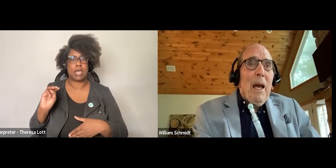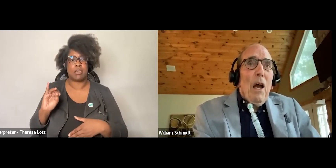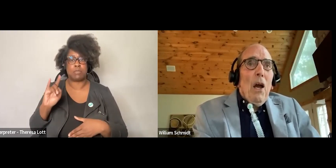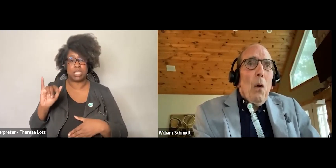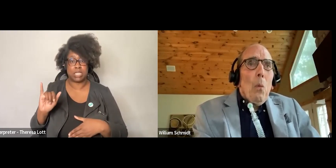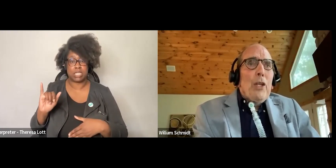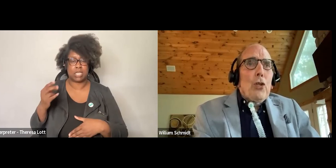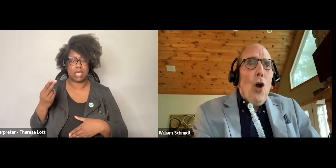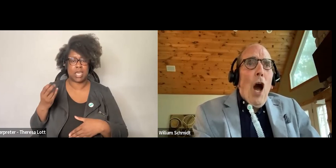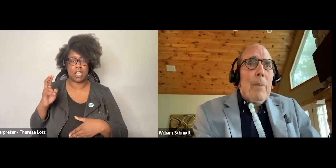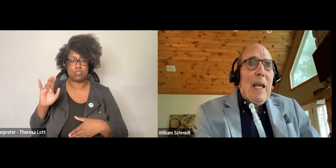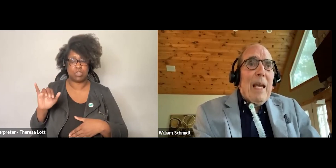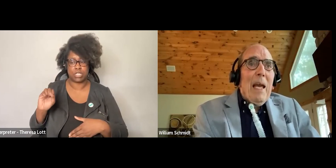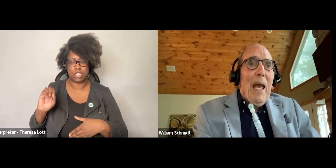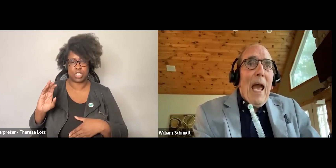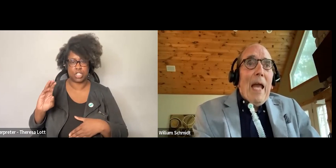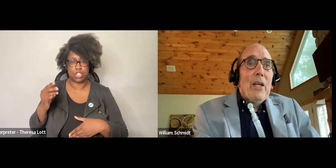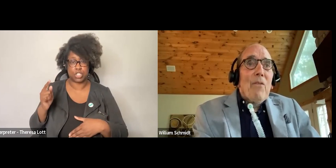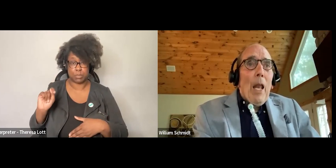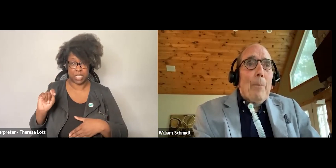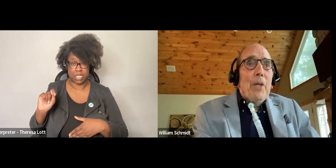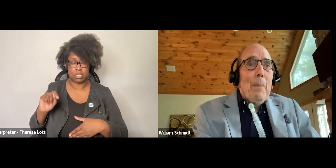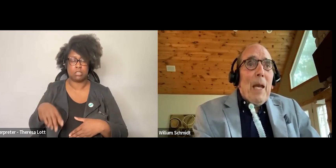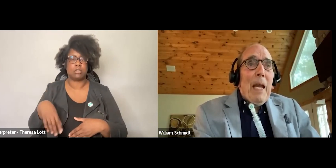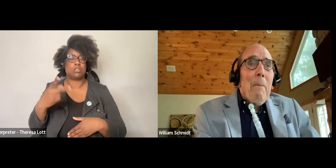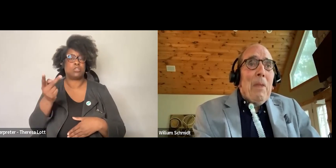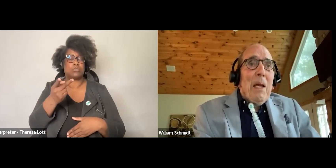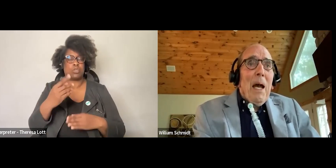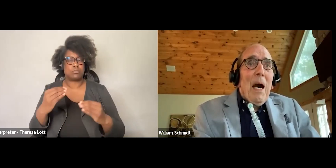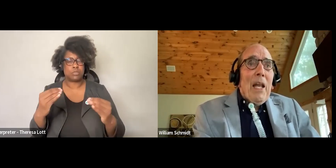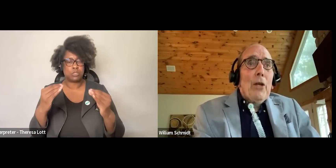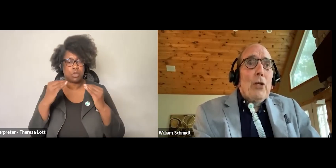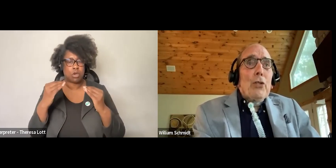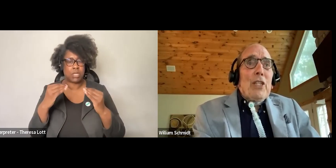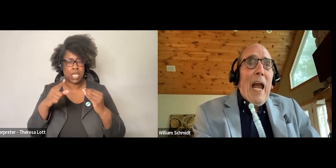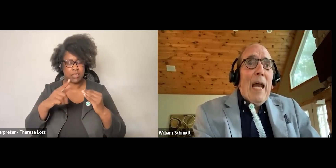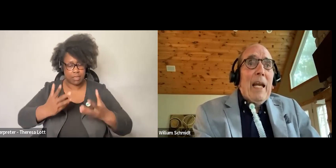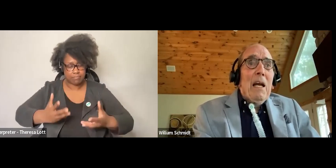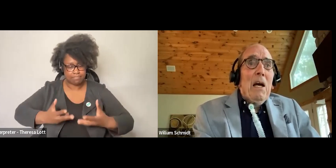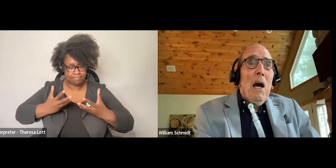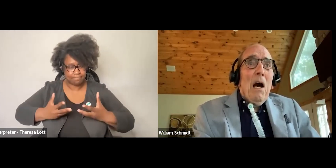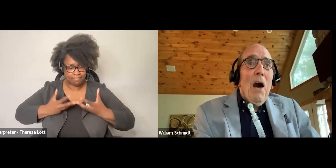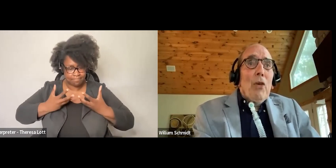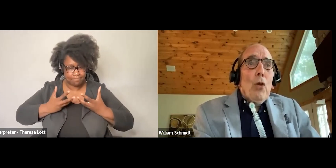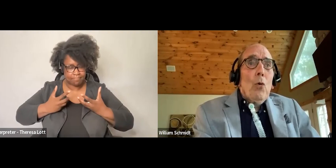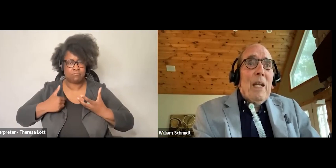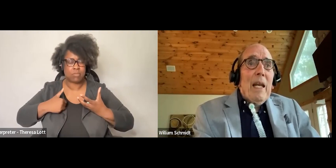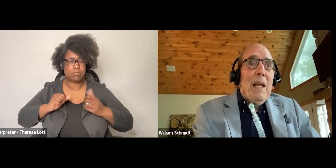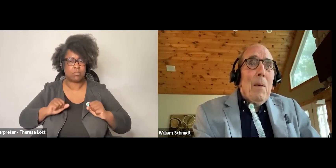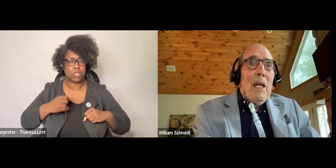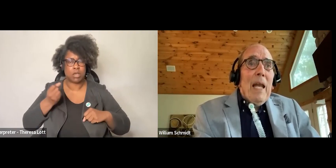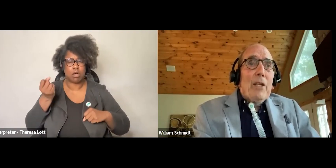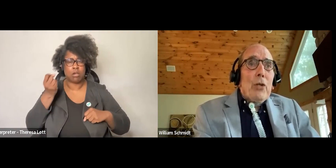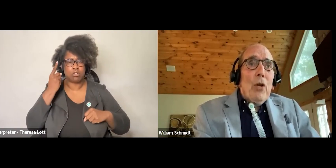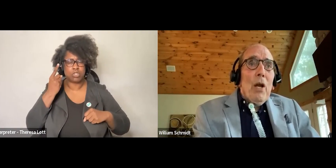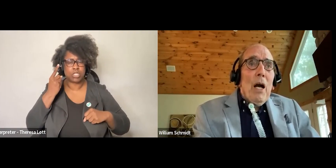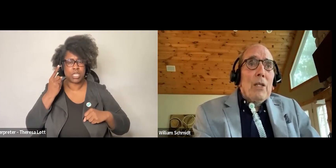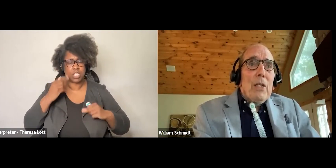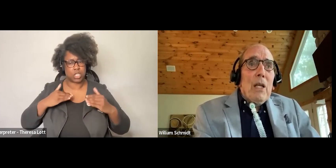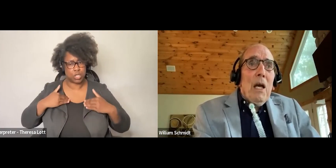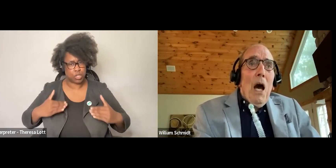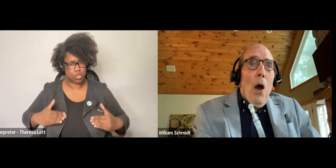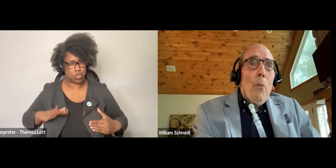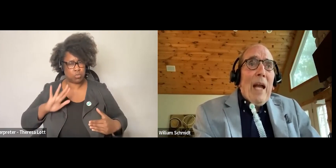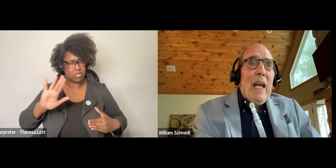Schmidt, which taught me and developed in me an understanding of human nature,